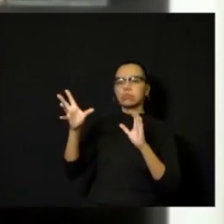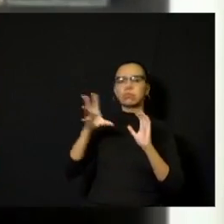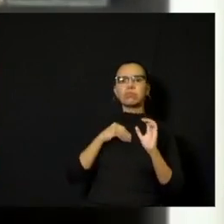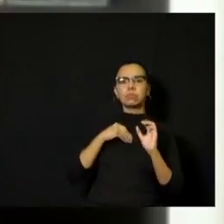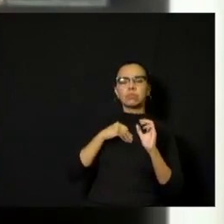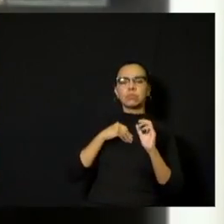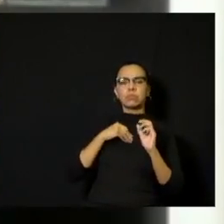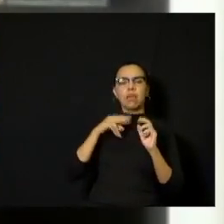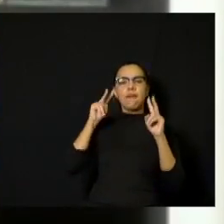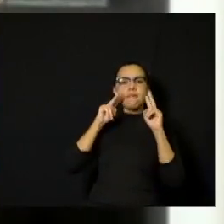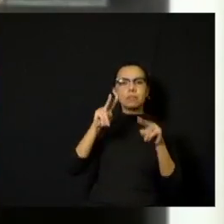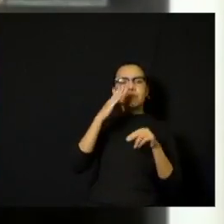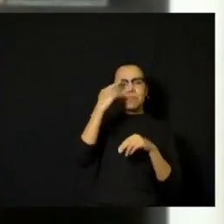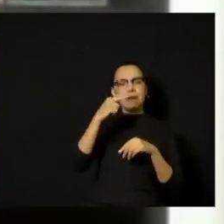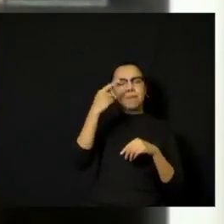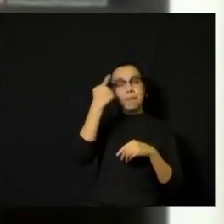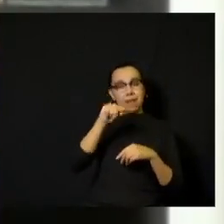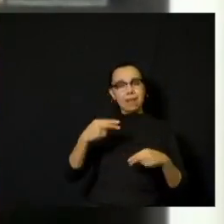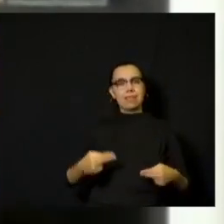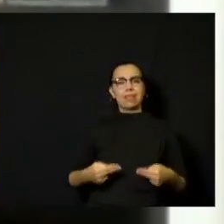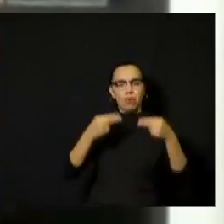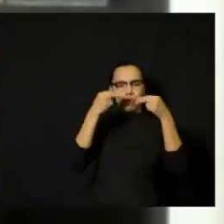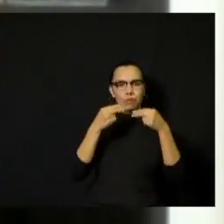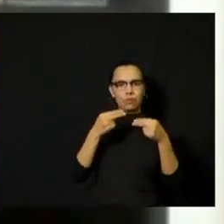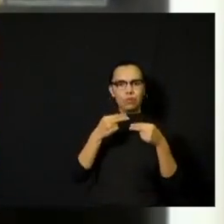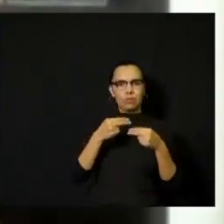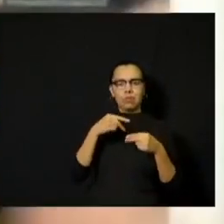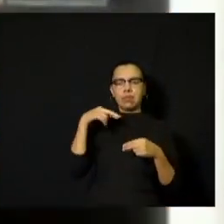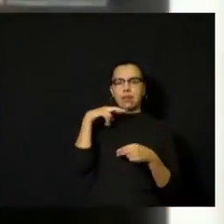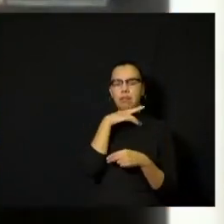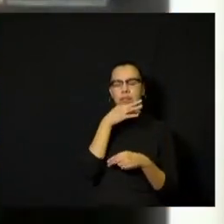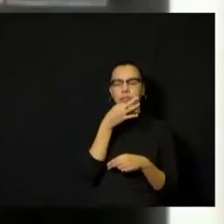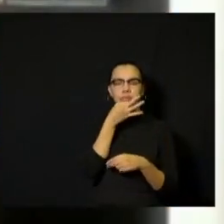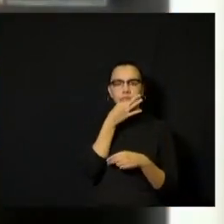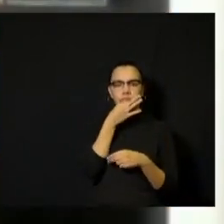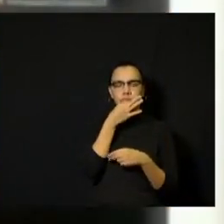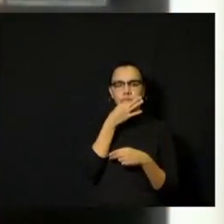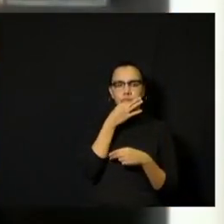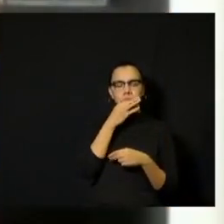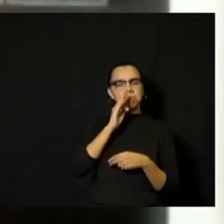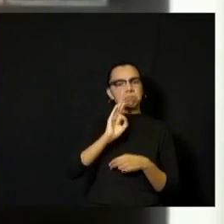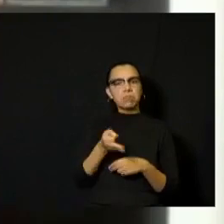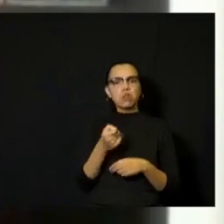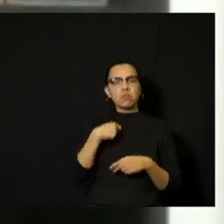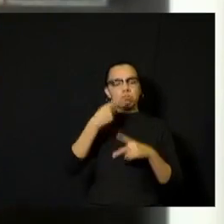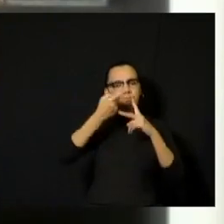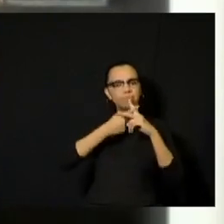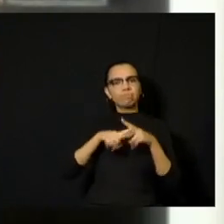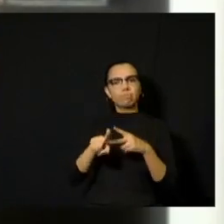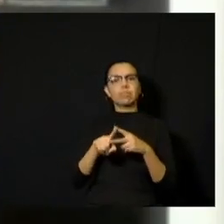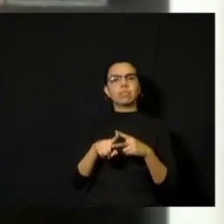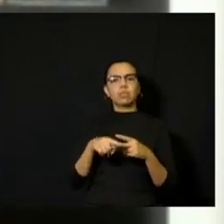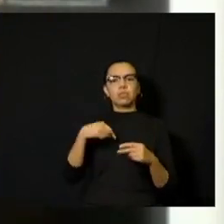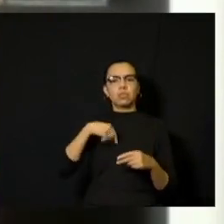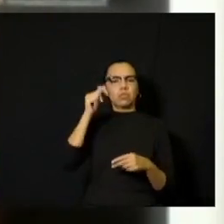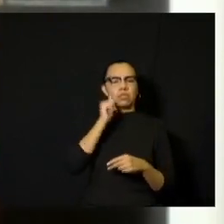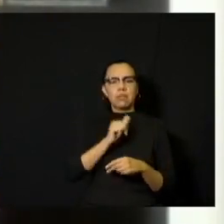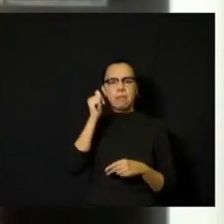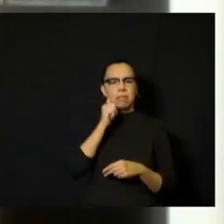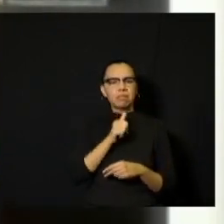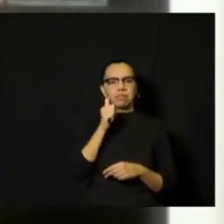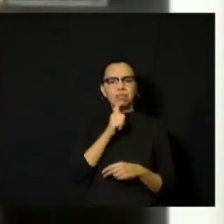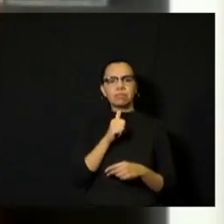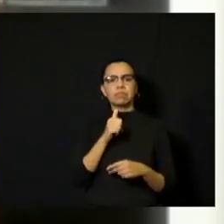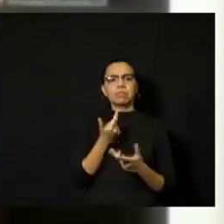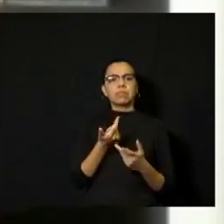they show me a vision of the business, and very quickly I was amazed. I took it. I'm